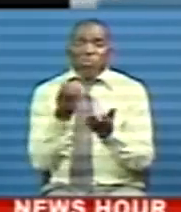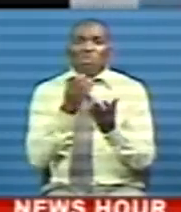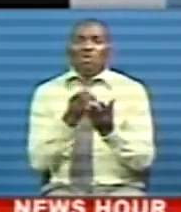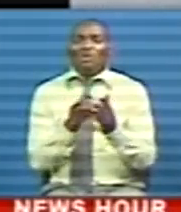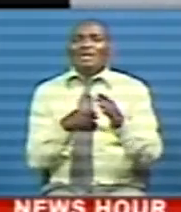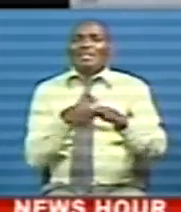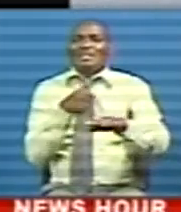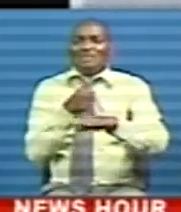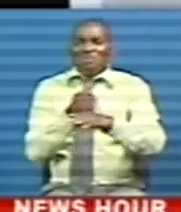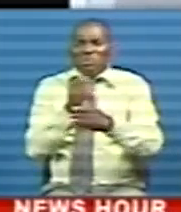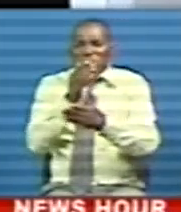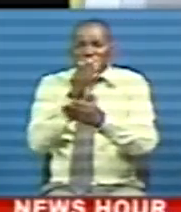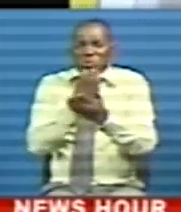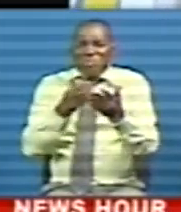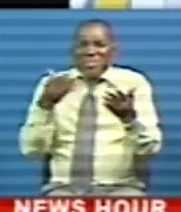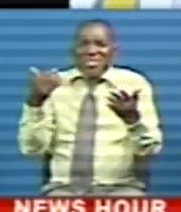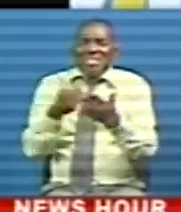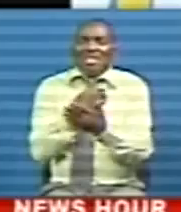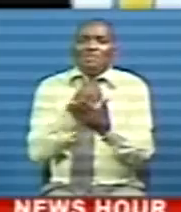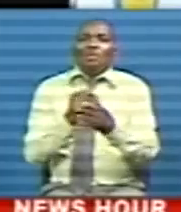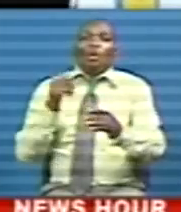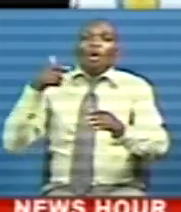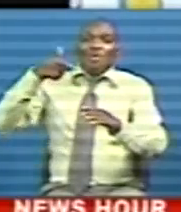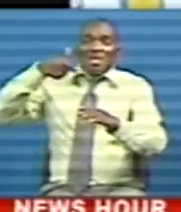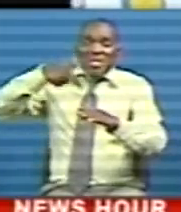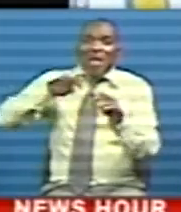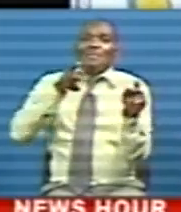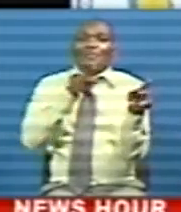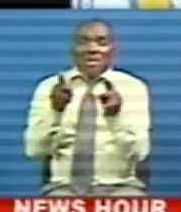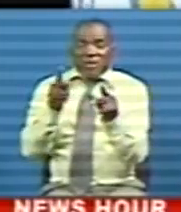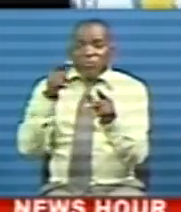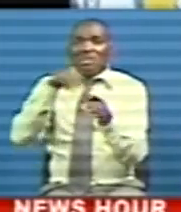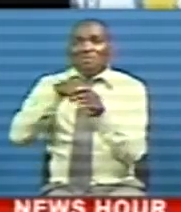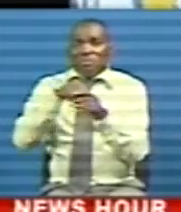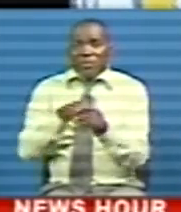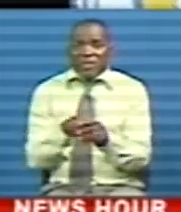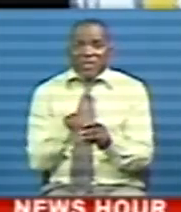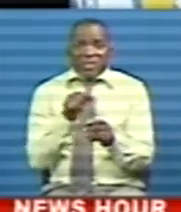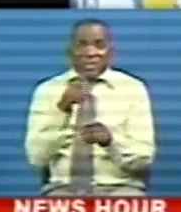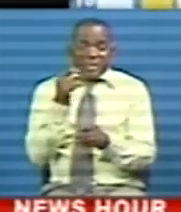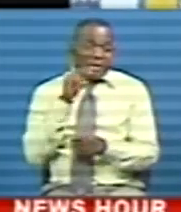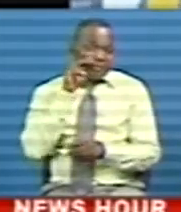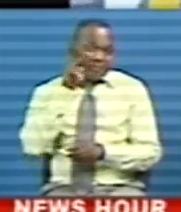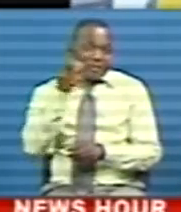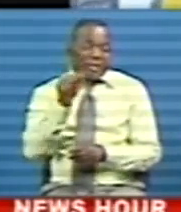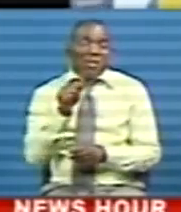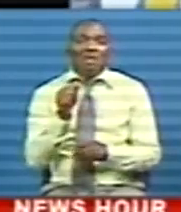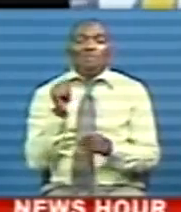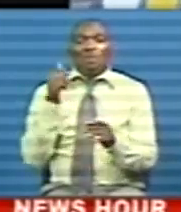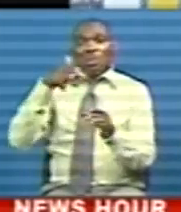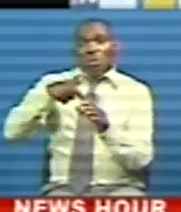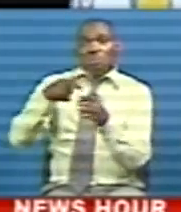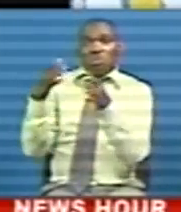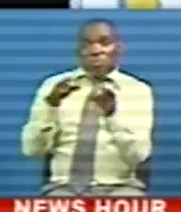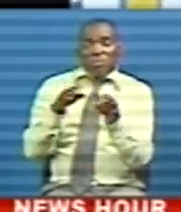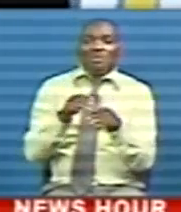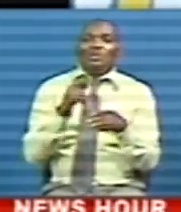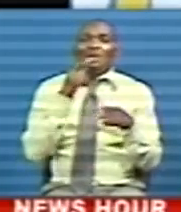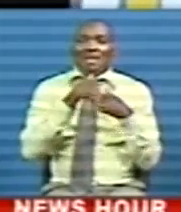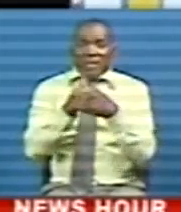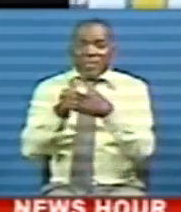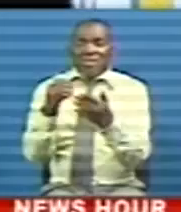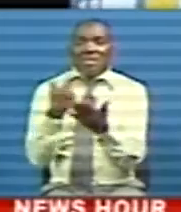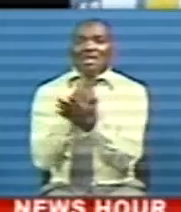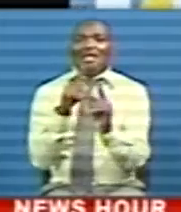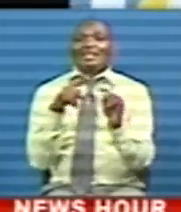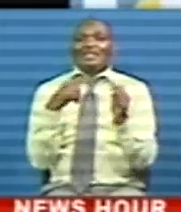put out some new oil blocks out for investment. And so, as you can see, the Petroleum Commission, which will be leading the Ghanaian